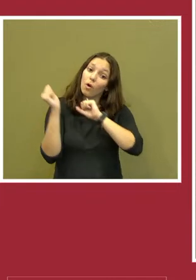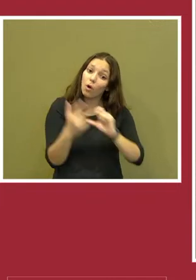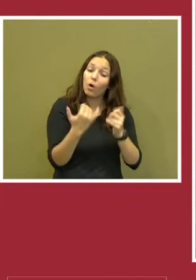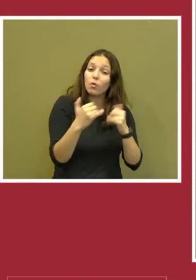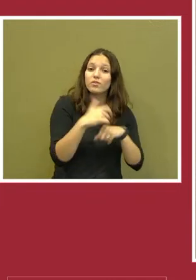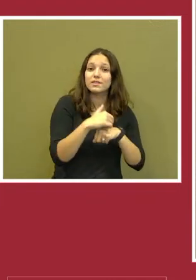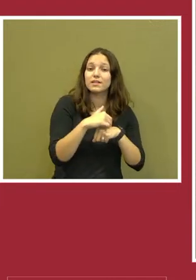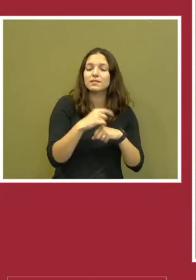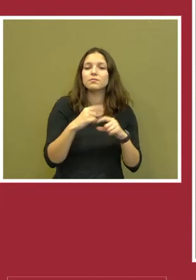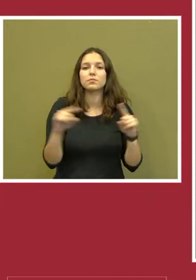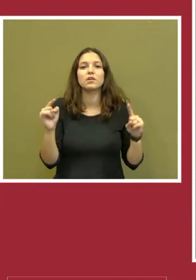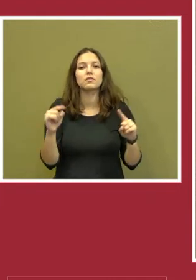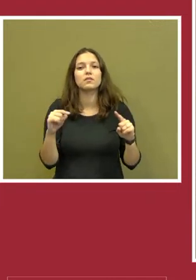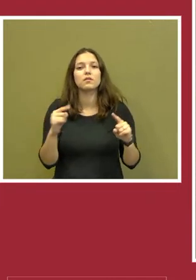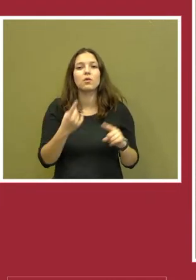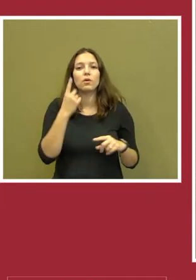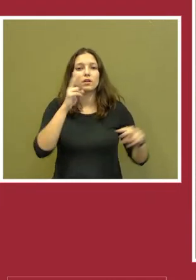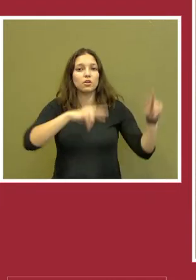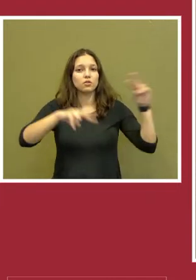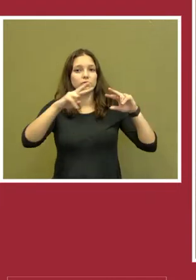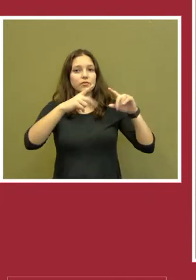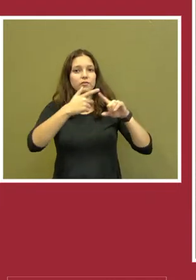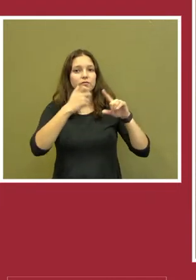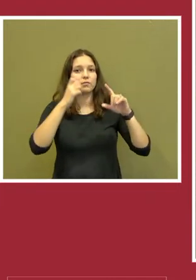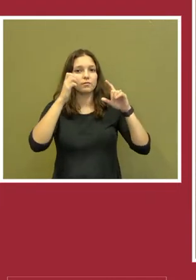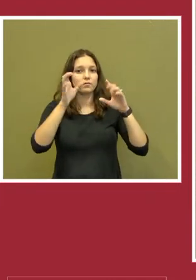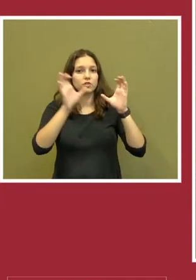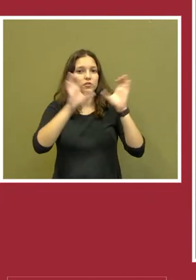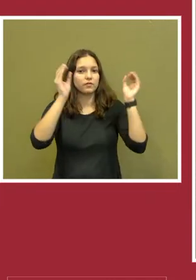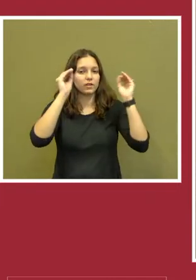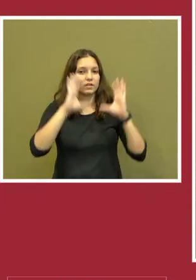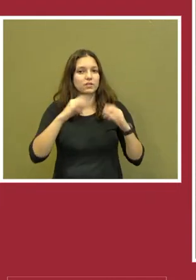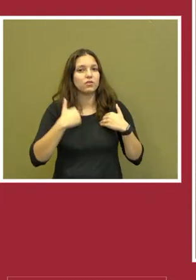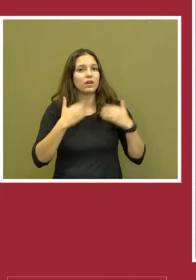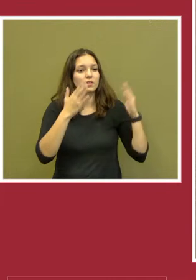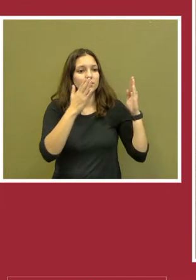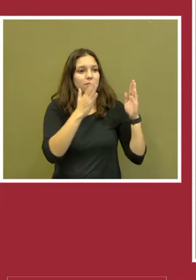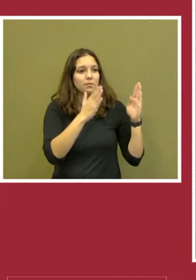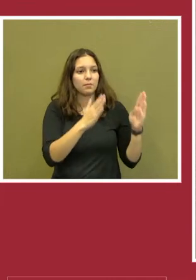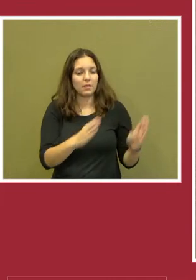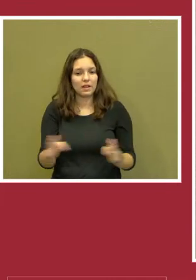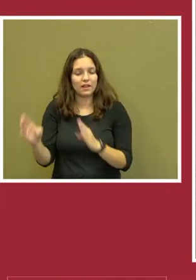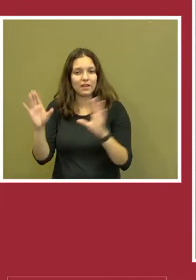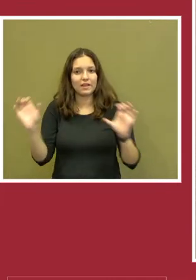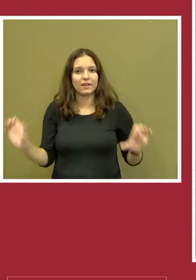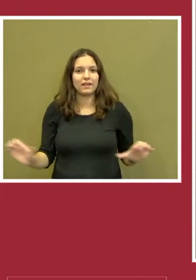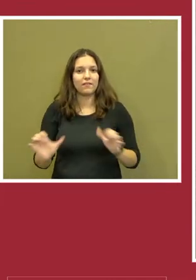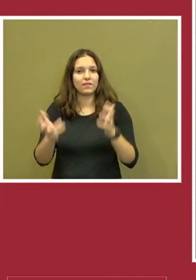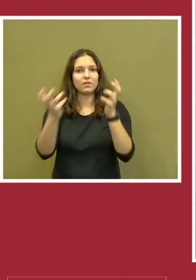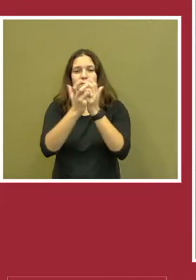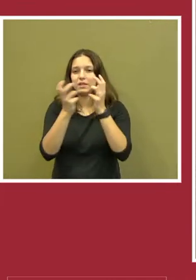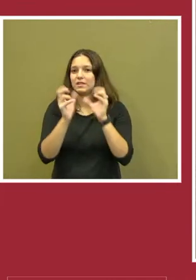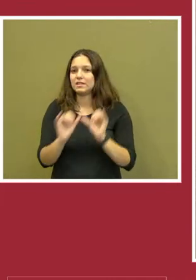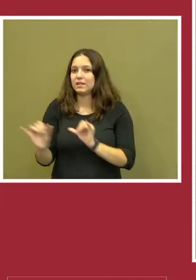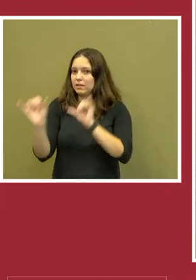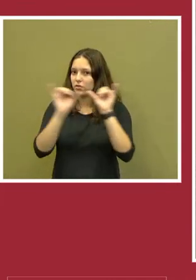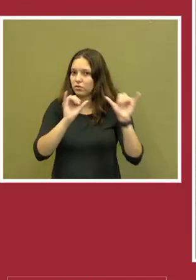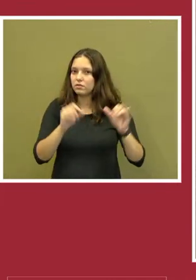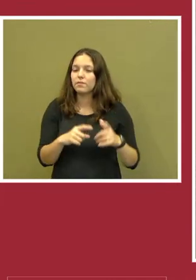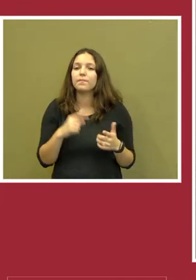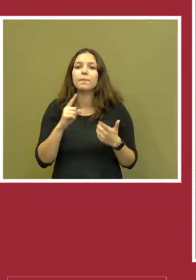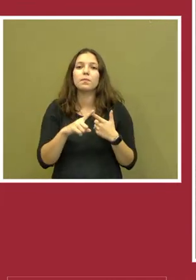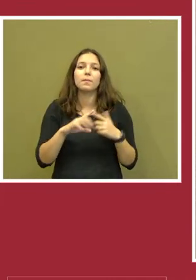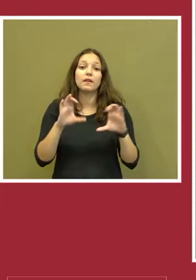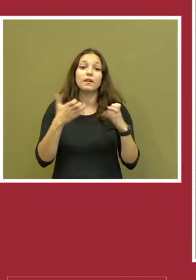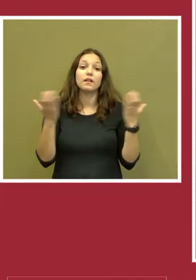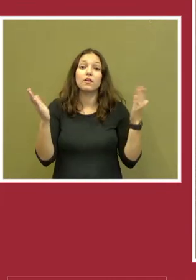that is supervised by our certified teacher and maybe has planned activities that meet the standards. Classroom